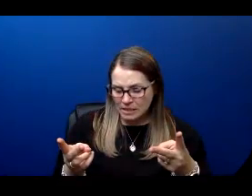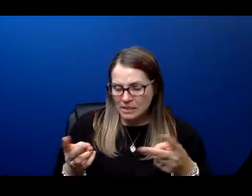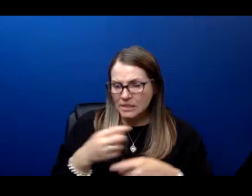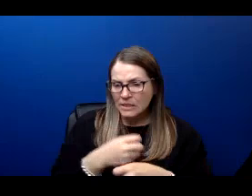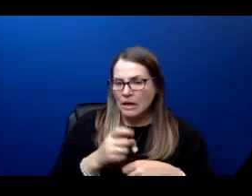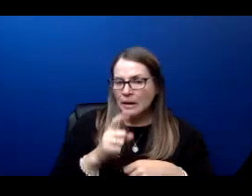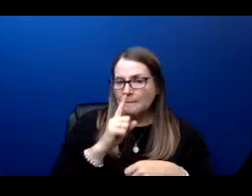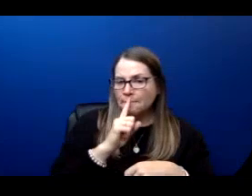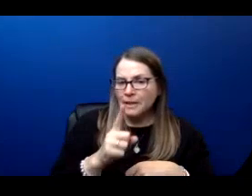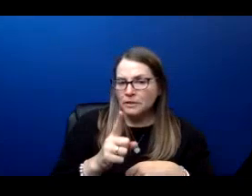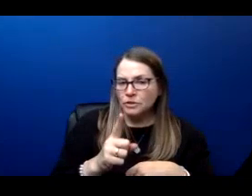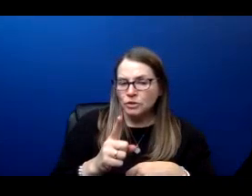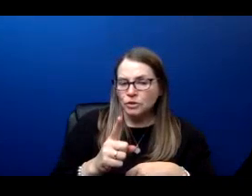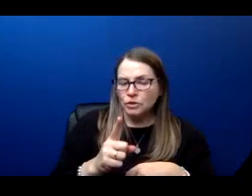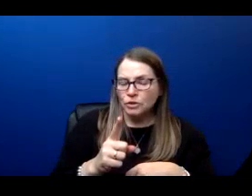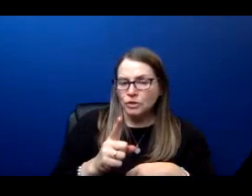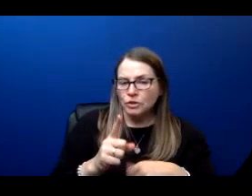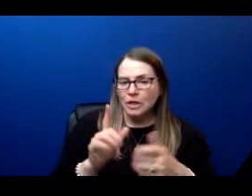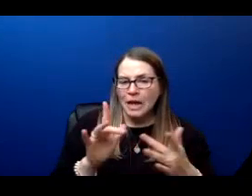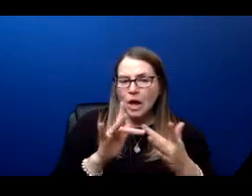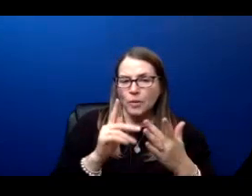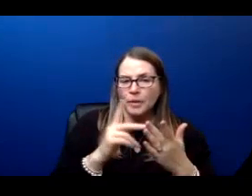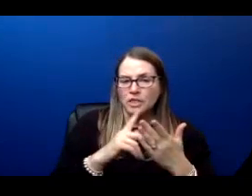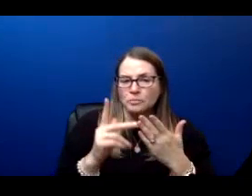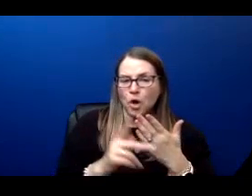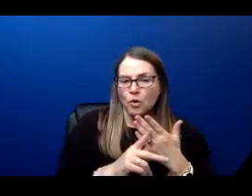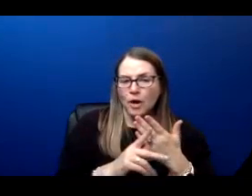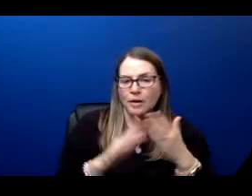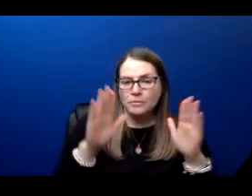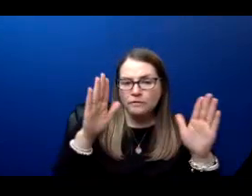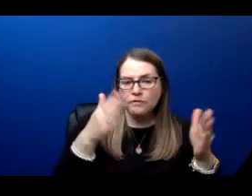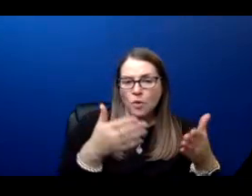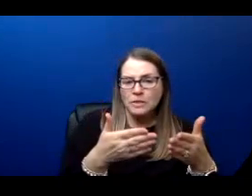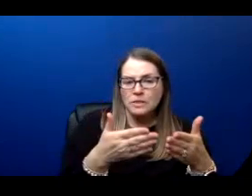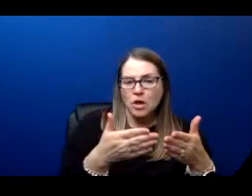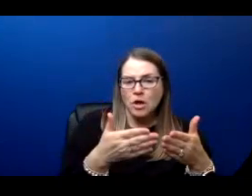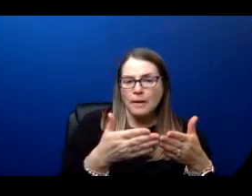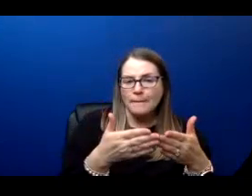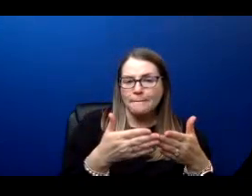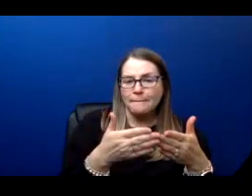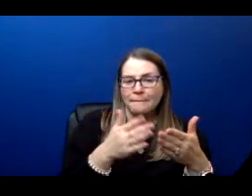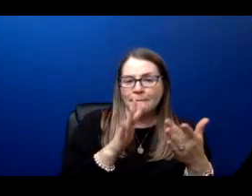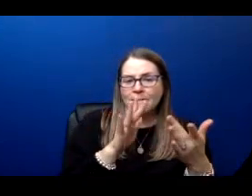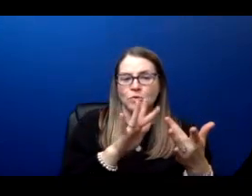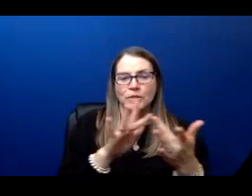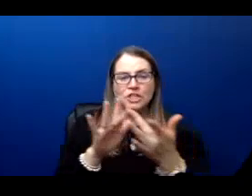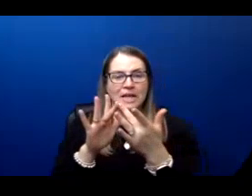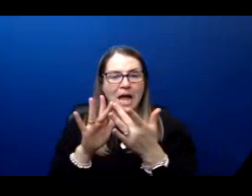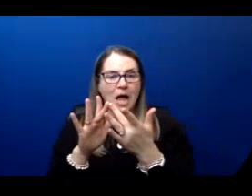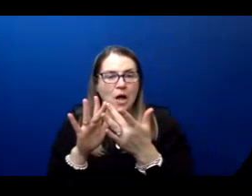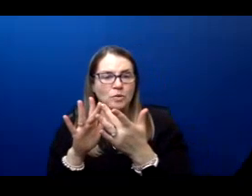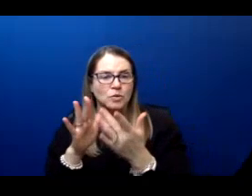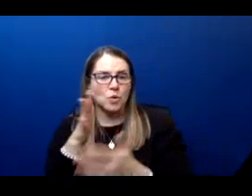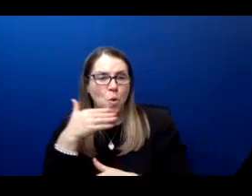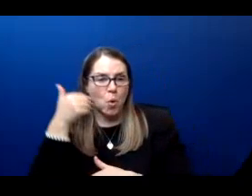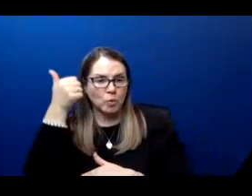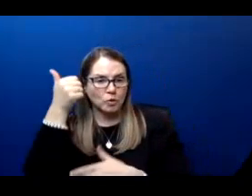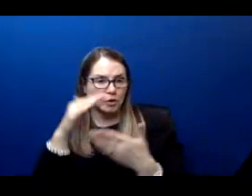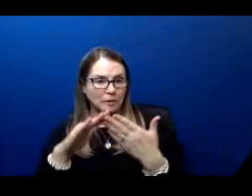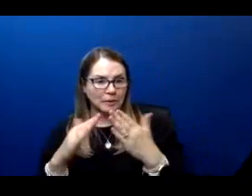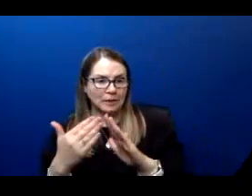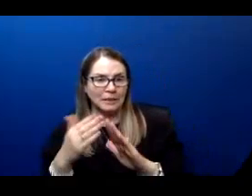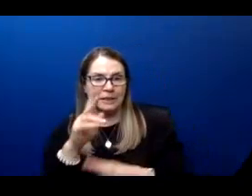that school-based outreach programs are also focusing on, reaching out to the elderly community, especially the K